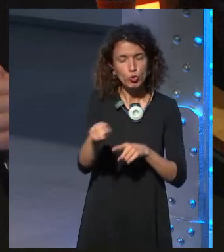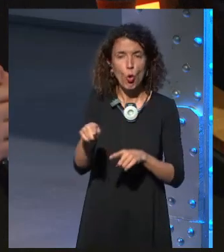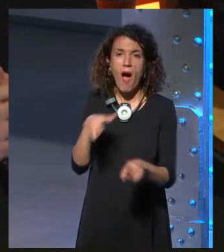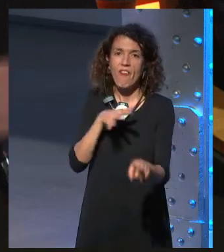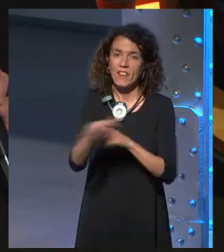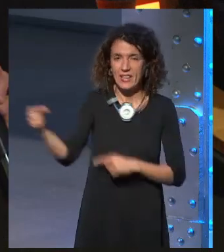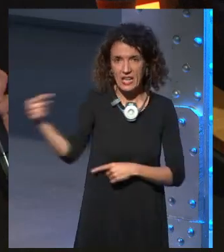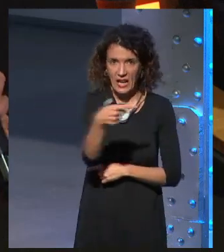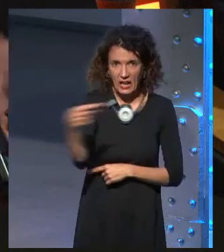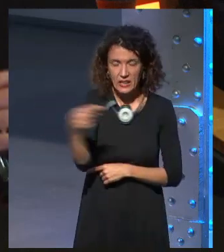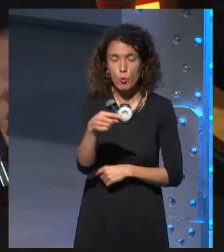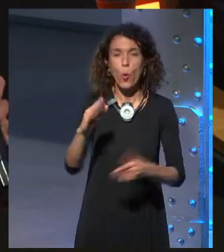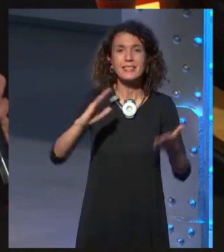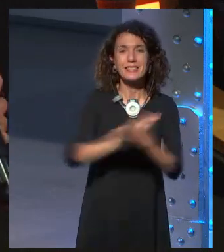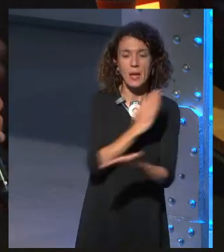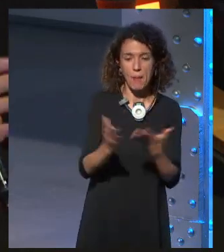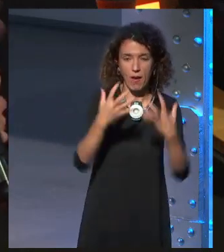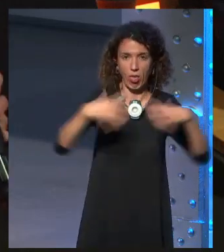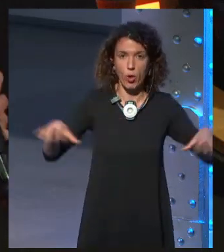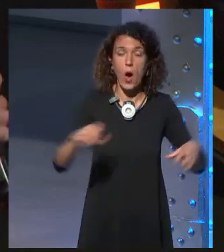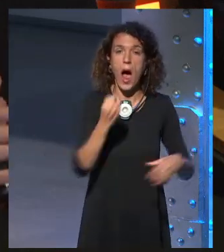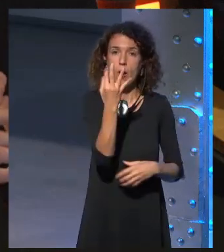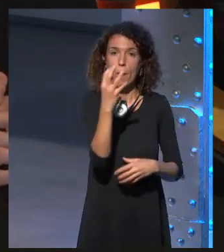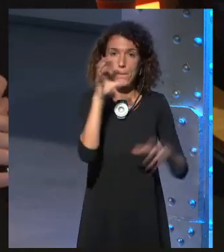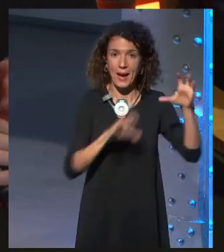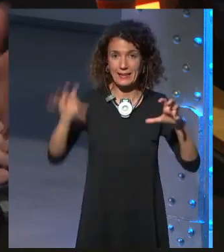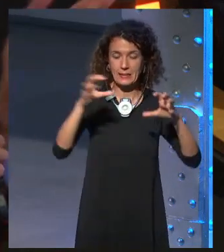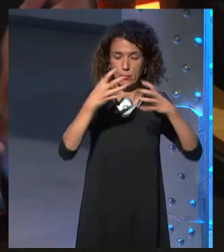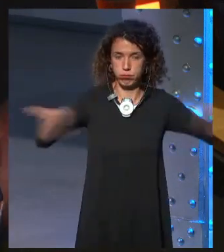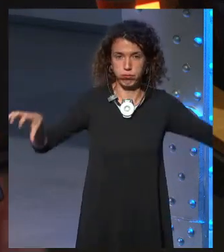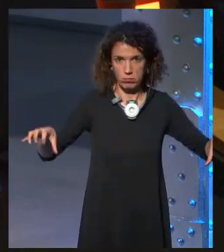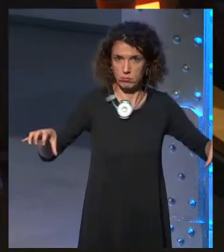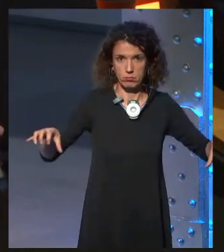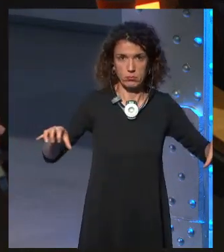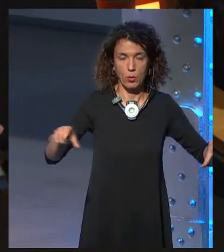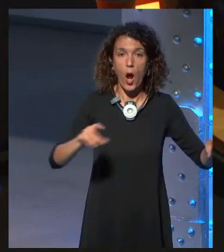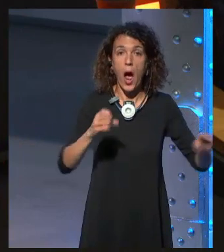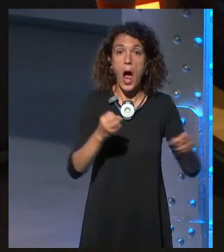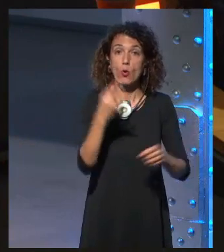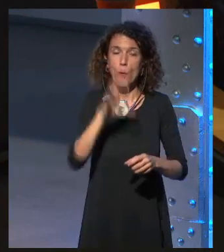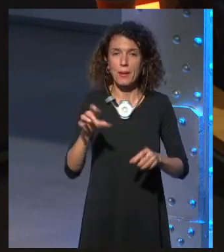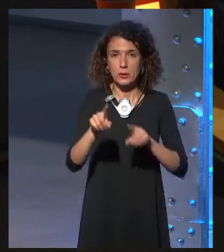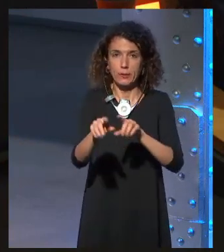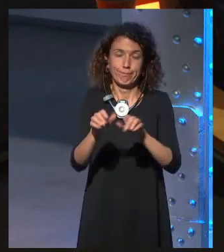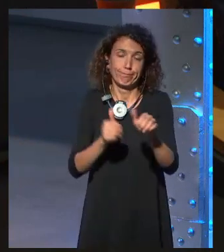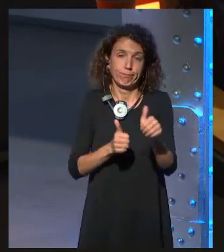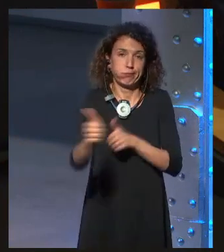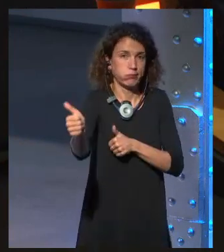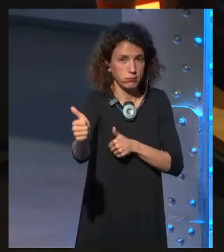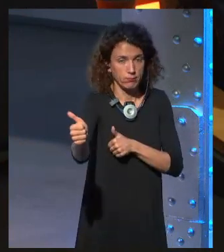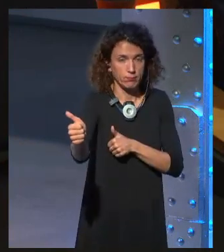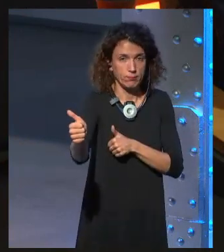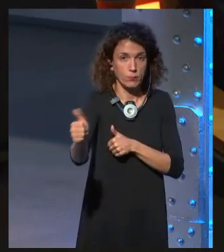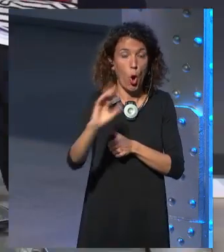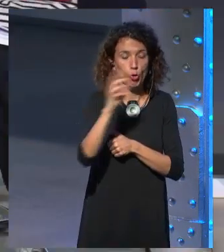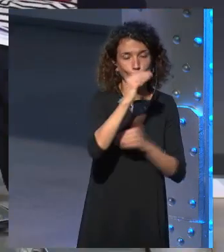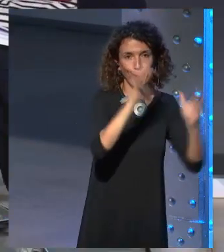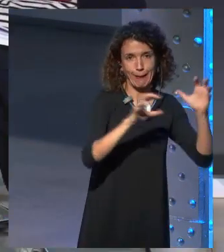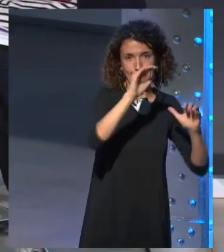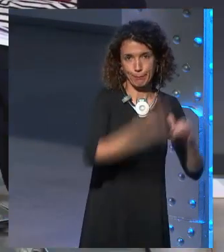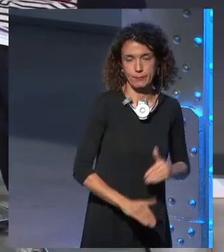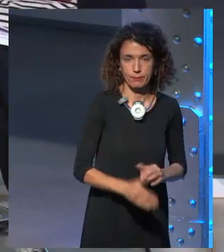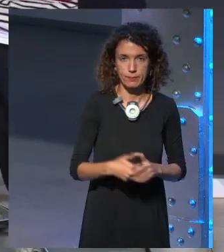concerning problem, and it is affecting negatively to some countries compared to